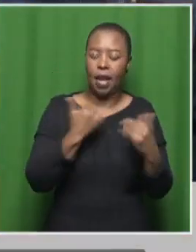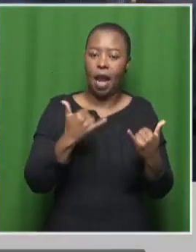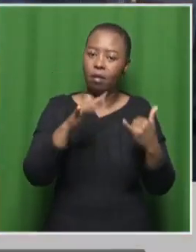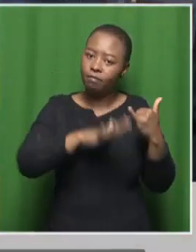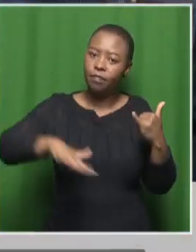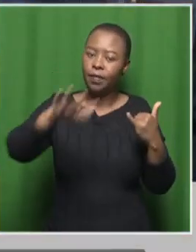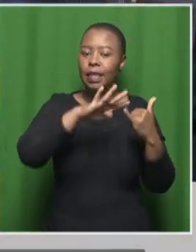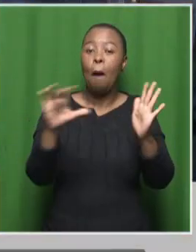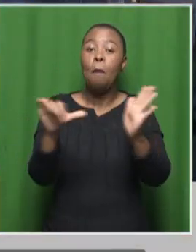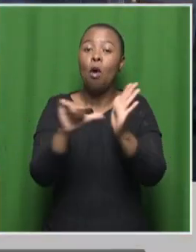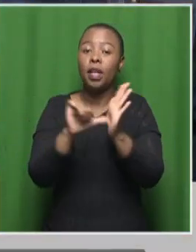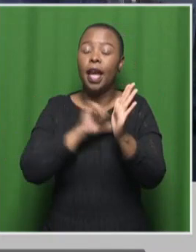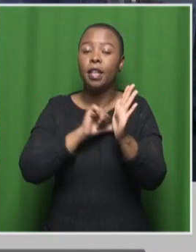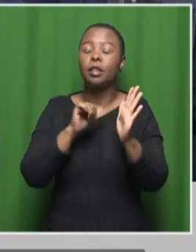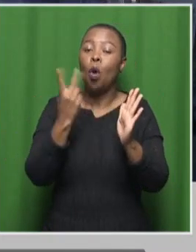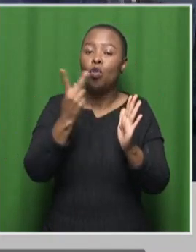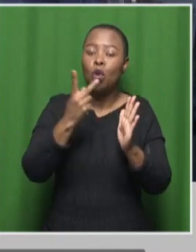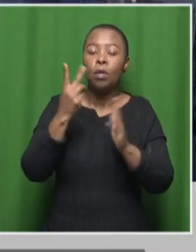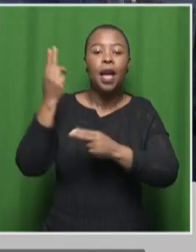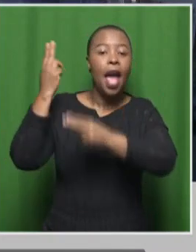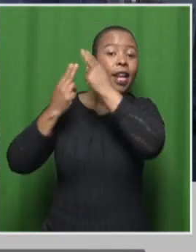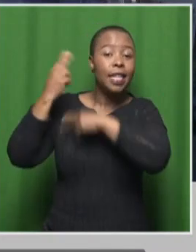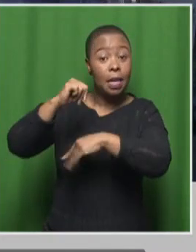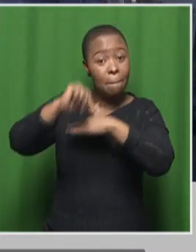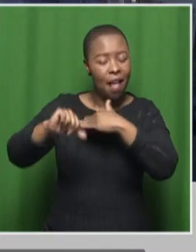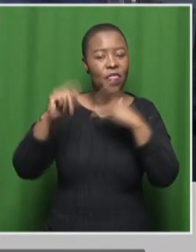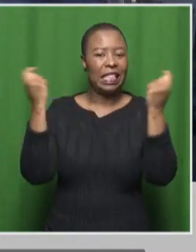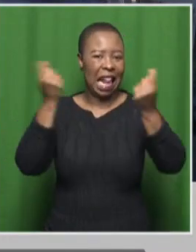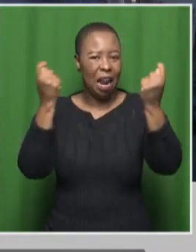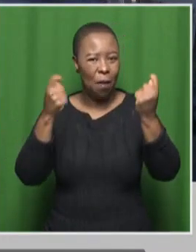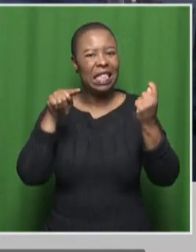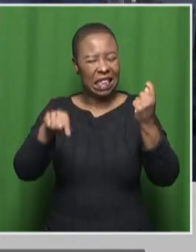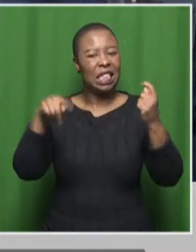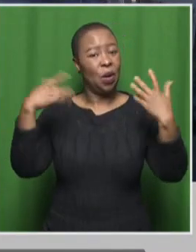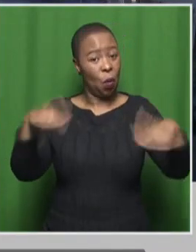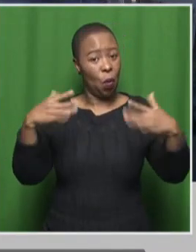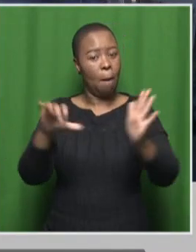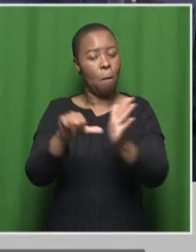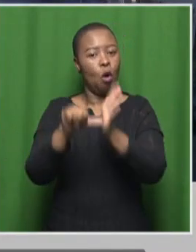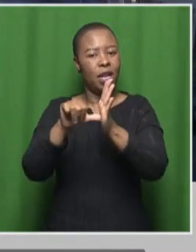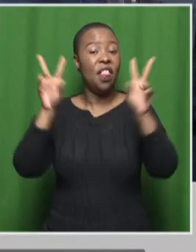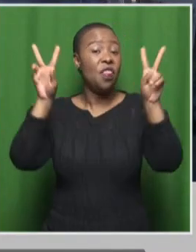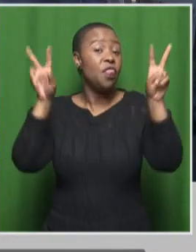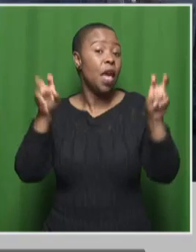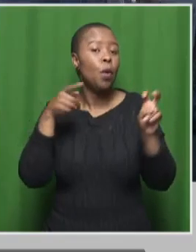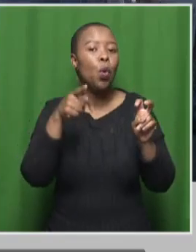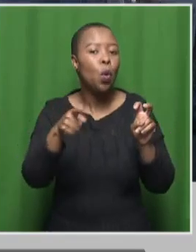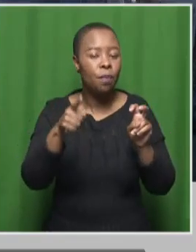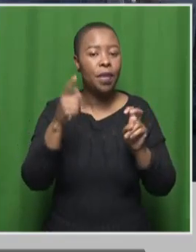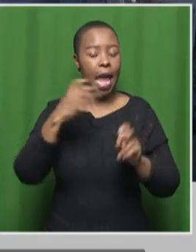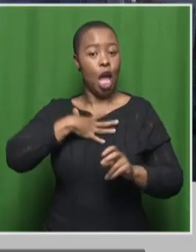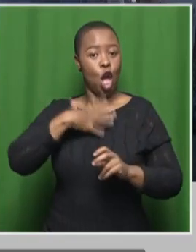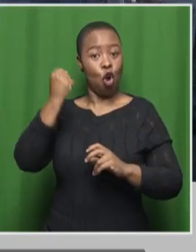celebrate Heritage Month, or rather draw a close to this Heritage Month. It's a very important celebration under the theme of celebrating the heroes